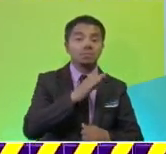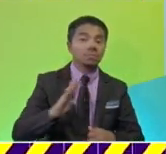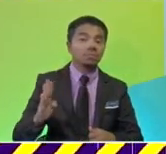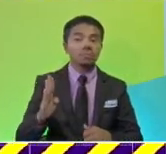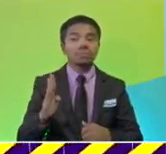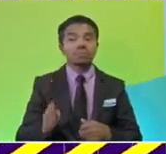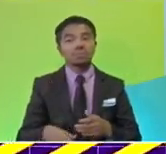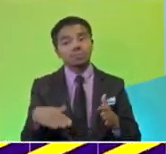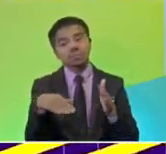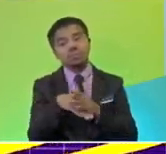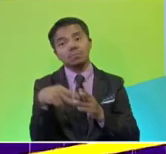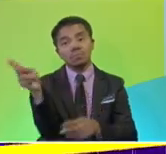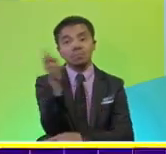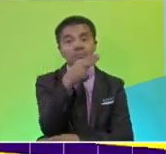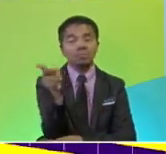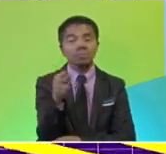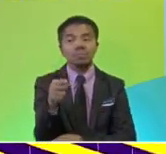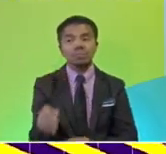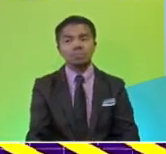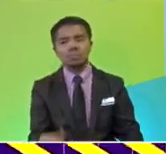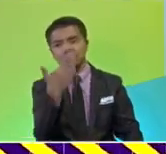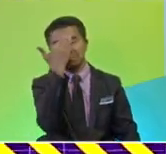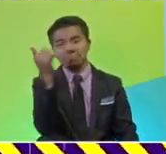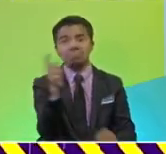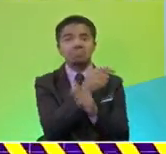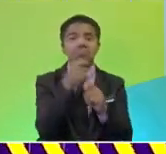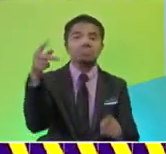the river. But Fatini, why not Piki Piki?